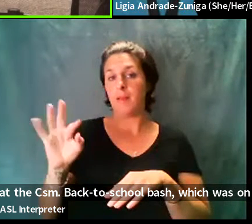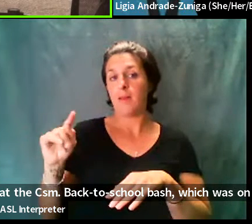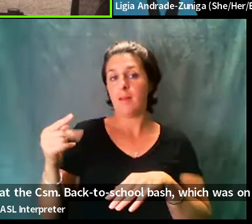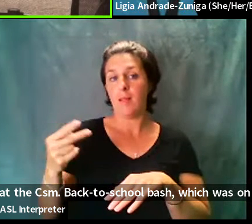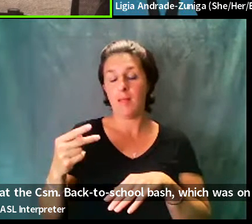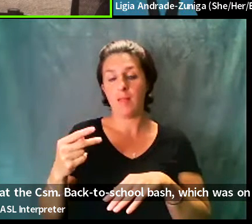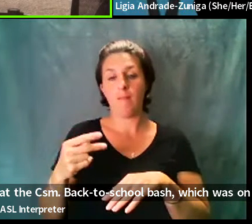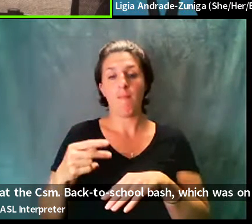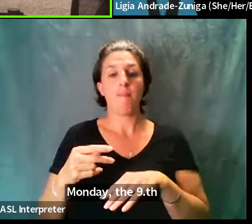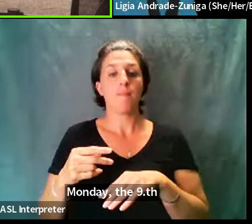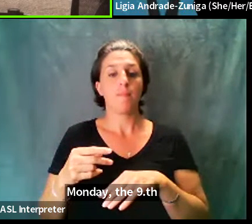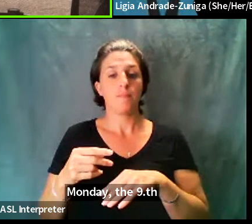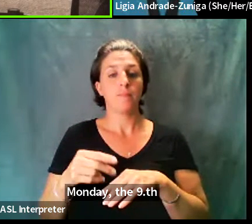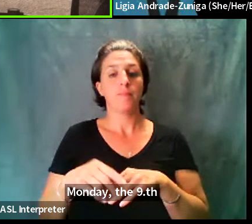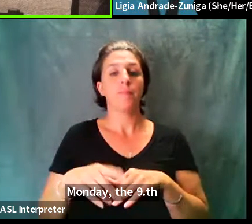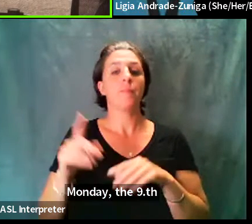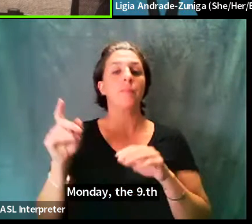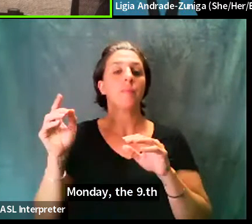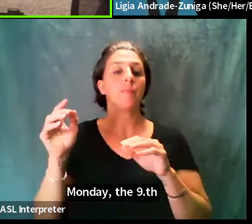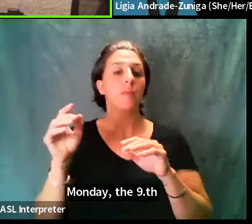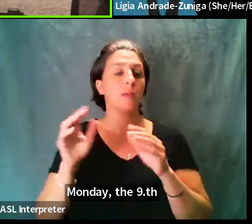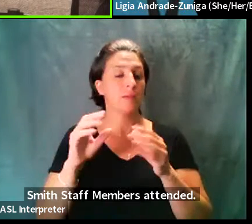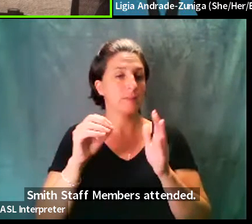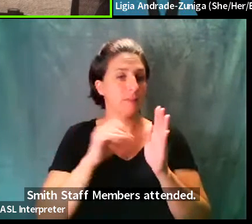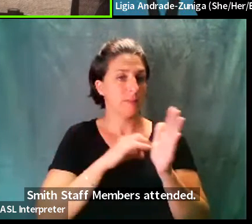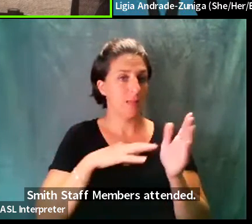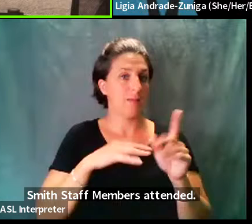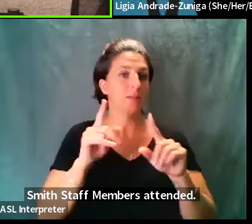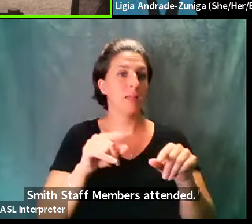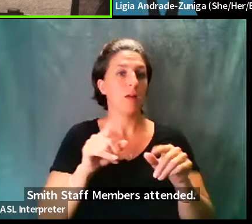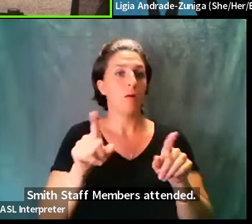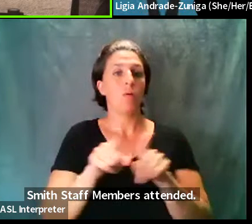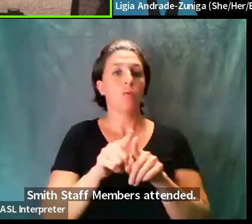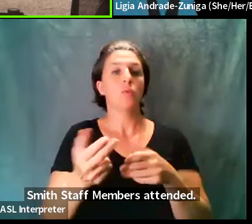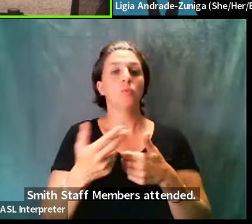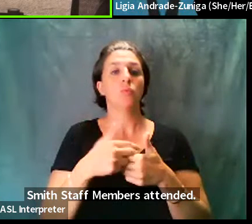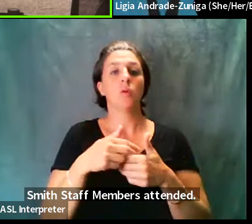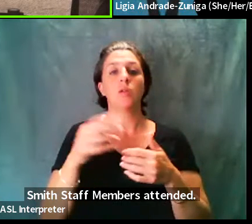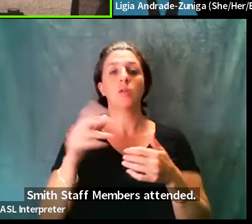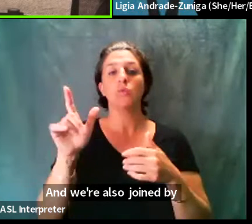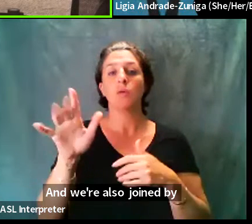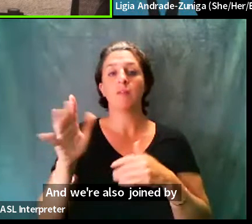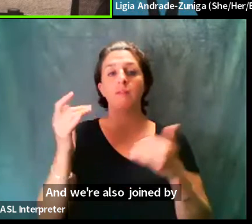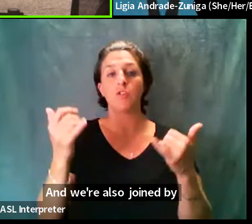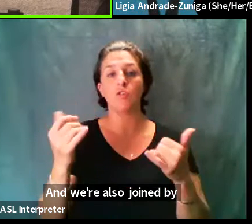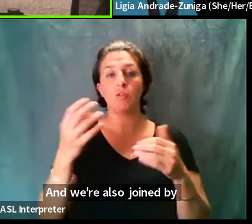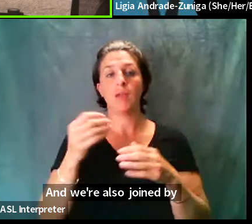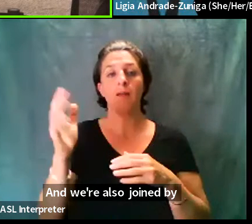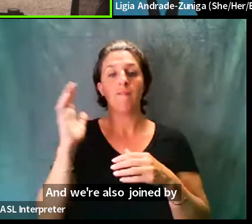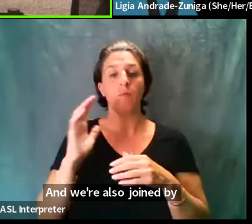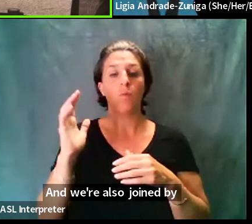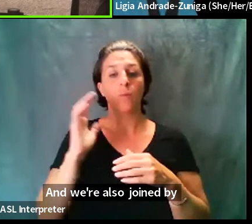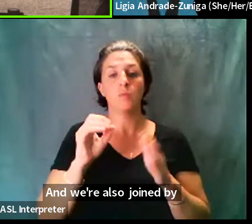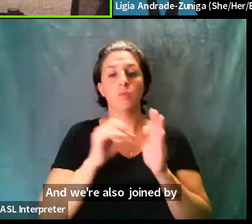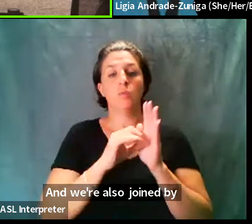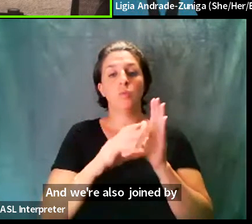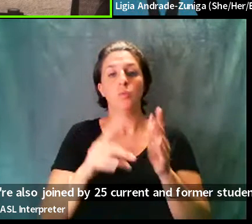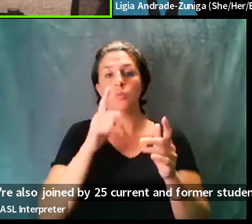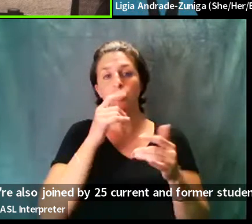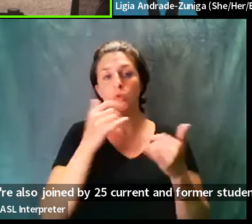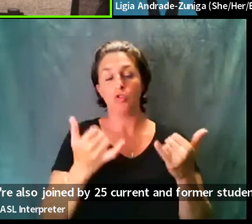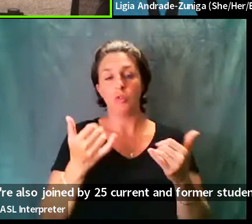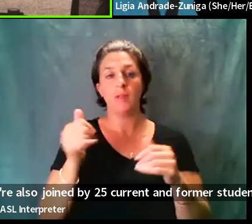SMUHSD staff members attended, and we're also joined by 25 current and former SMUHSD students who are currently at